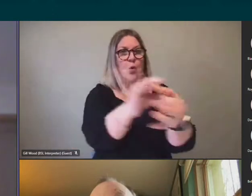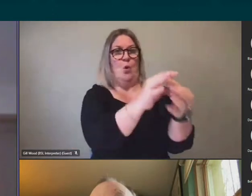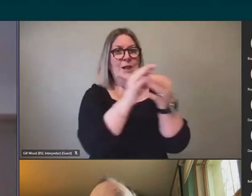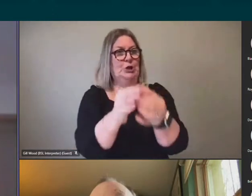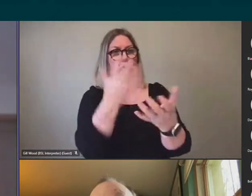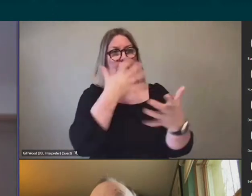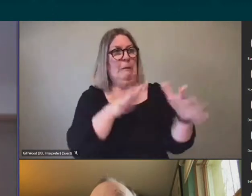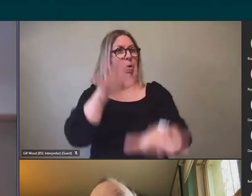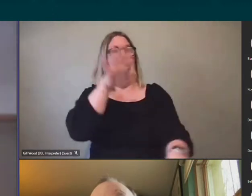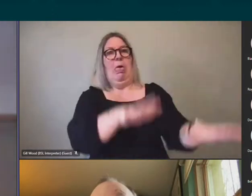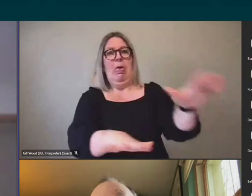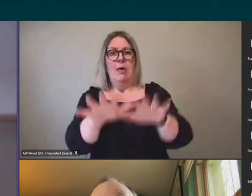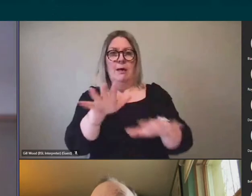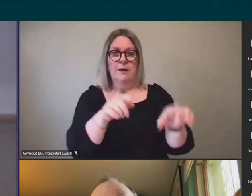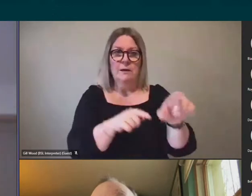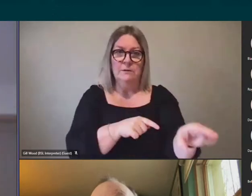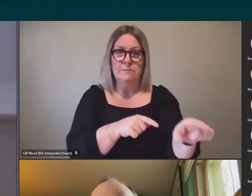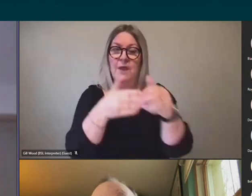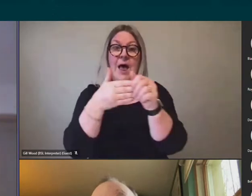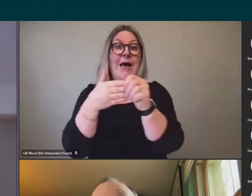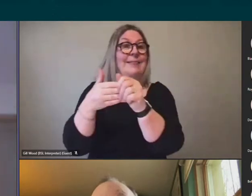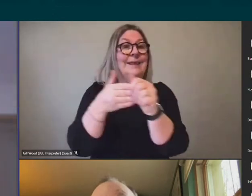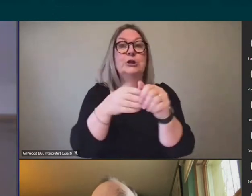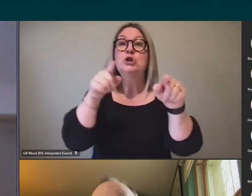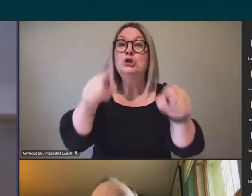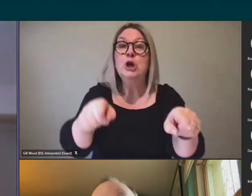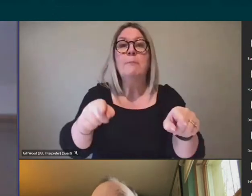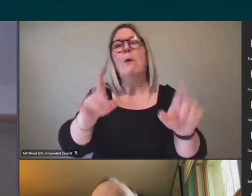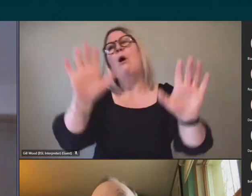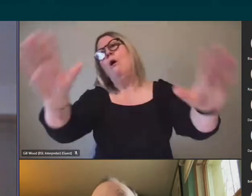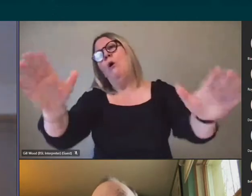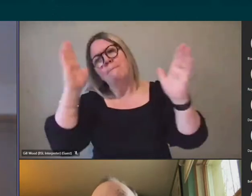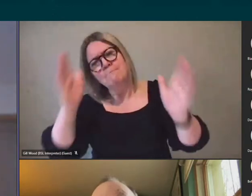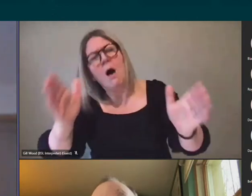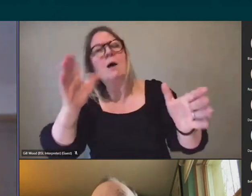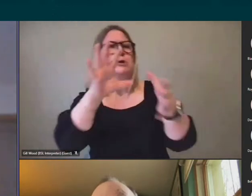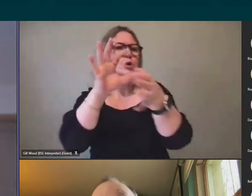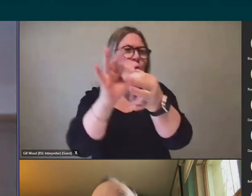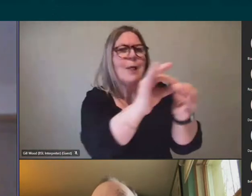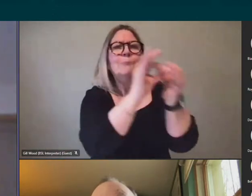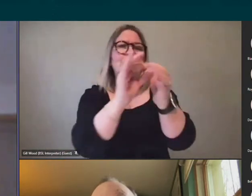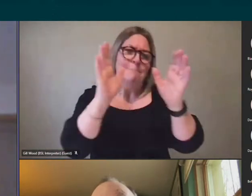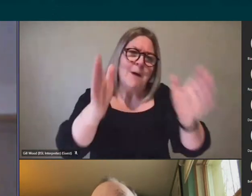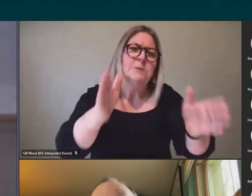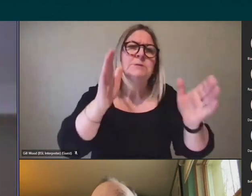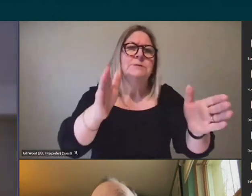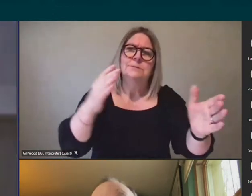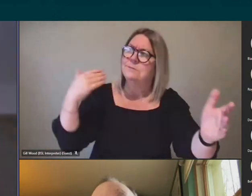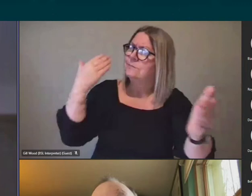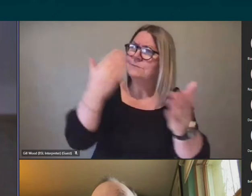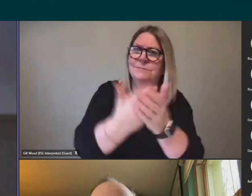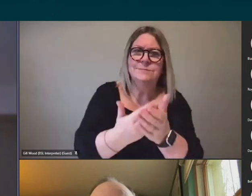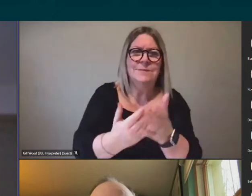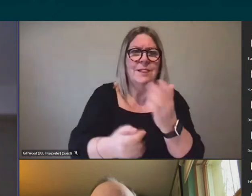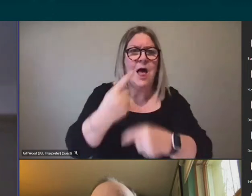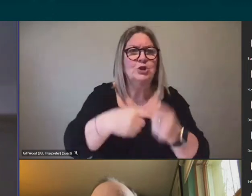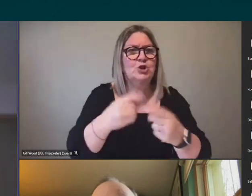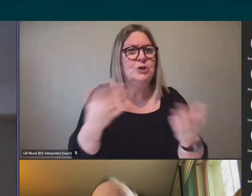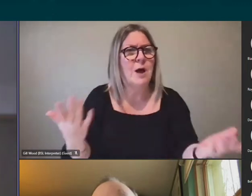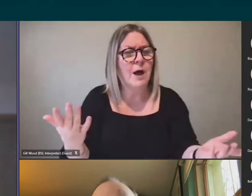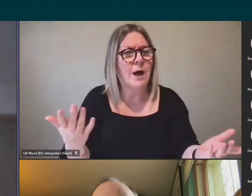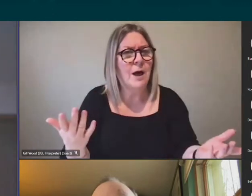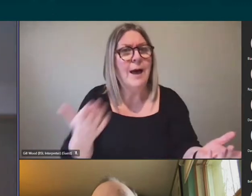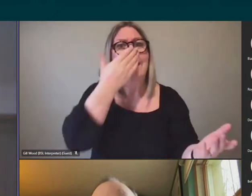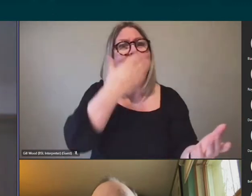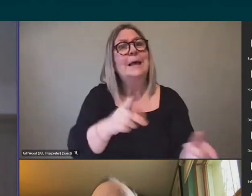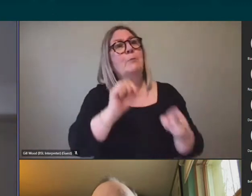disarray. The leadership has made much of collaborative and inclusive working since last May, but it would appear that this is only on